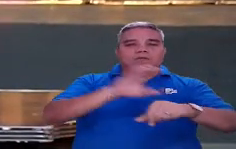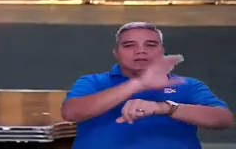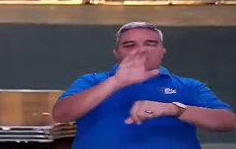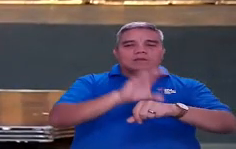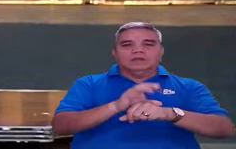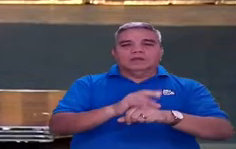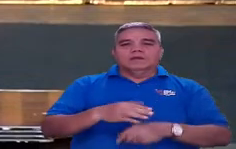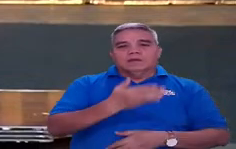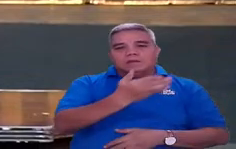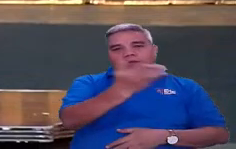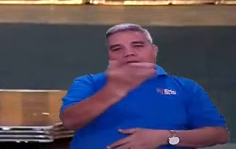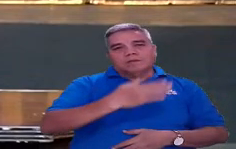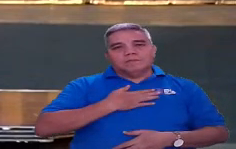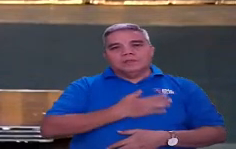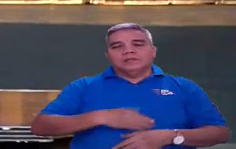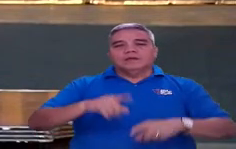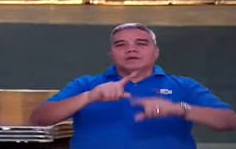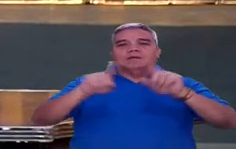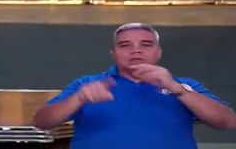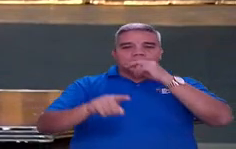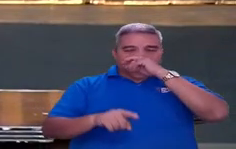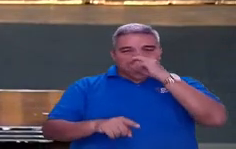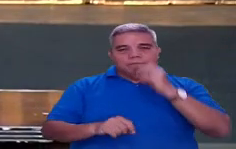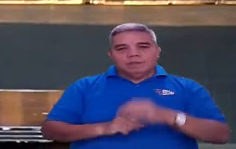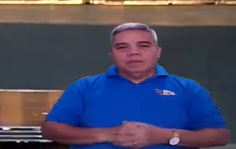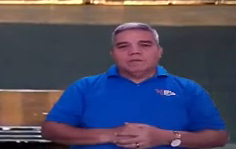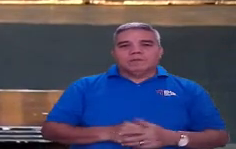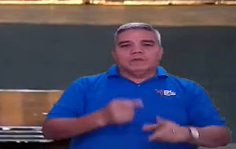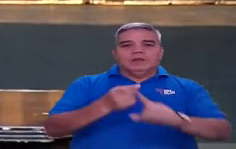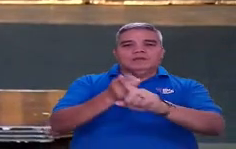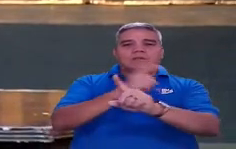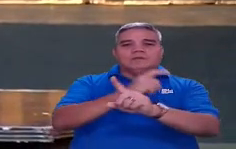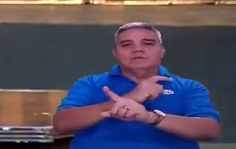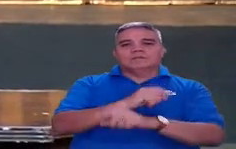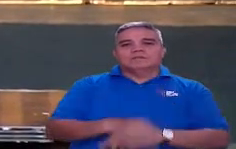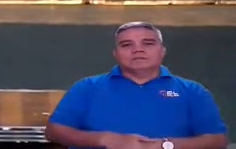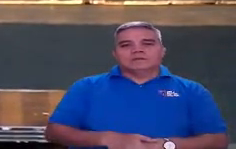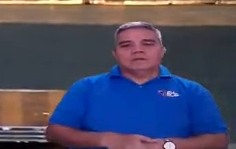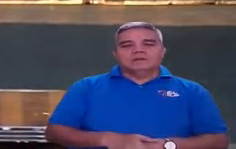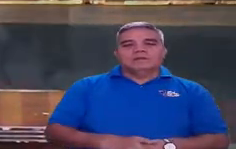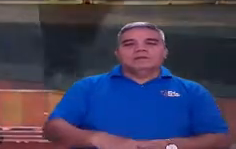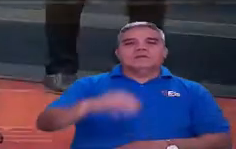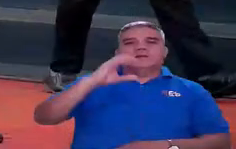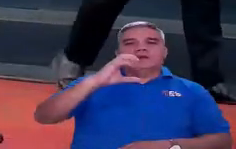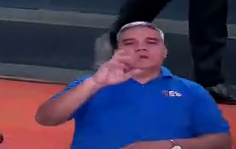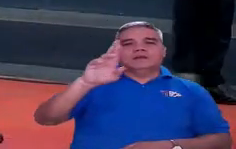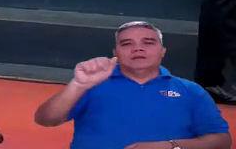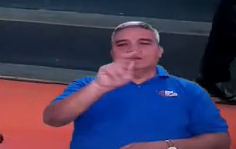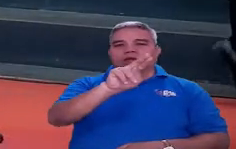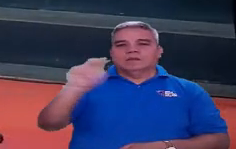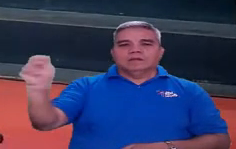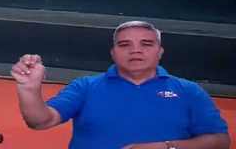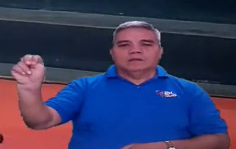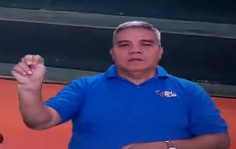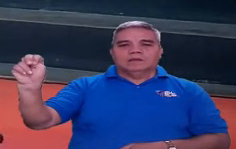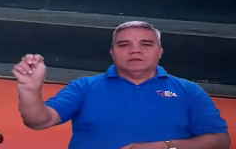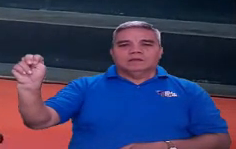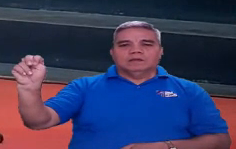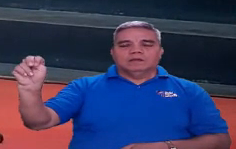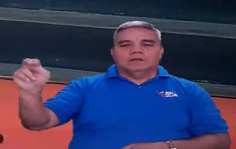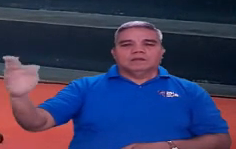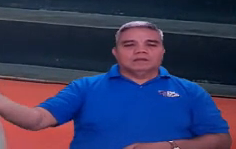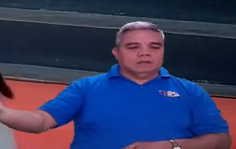So please, those of you that are from the Cran area, please come right now. Lahat ng mga taga Cran, right now. Come to the front very